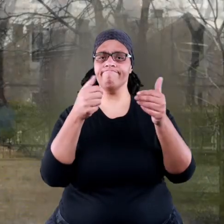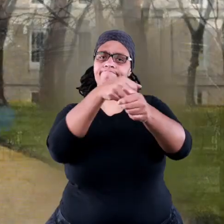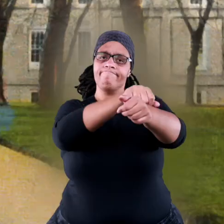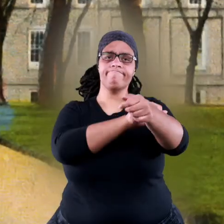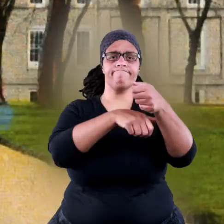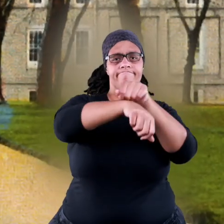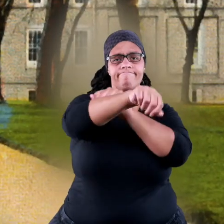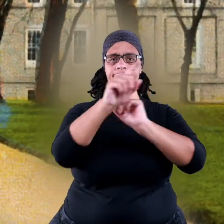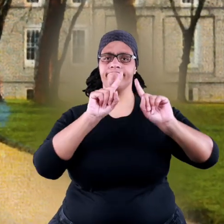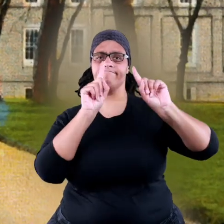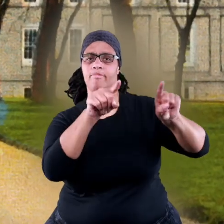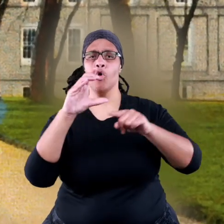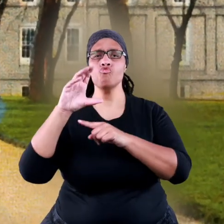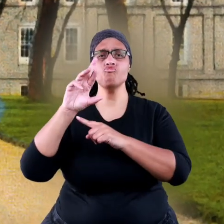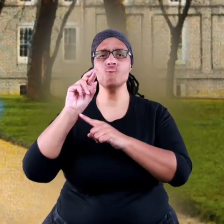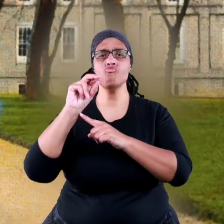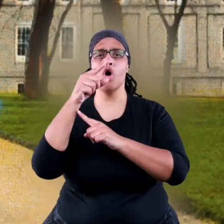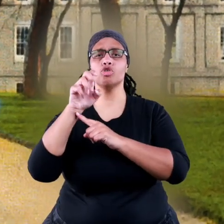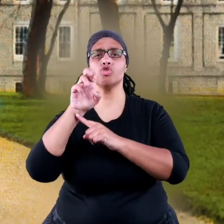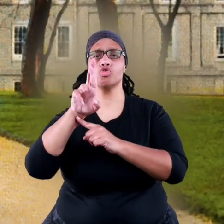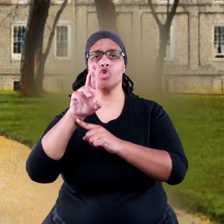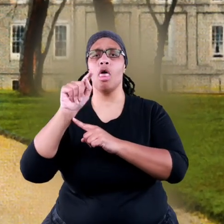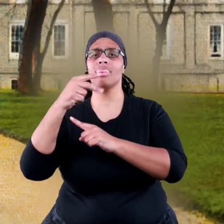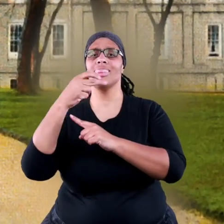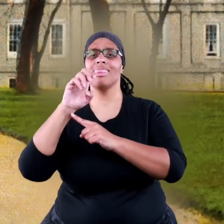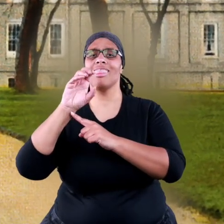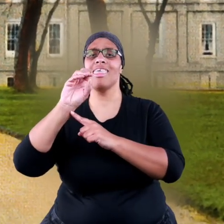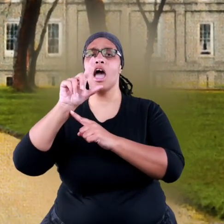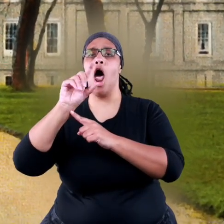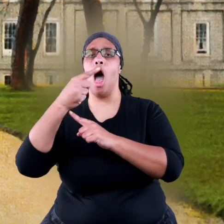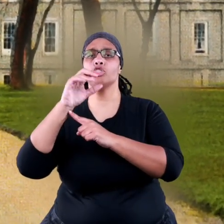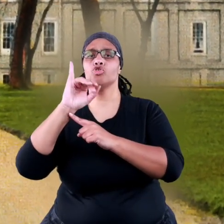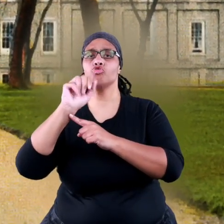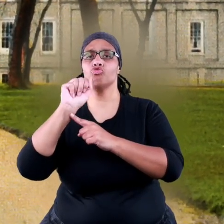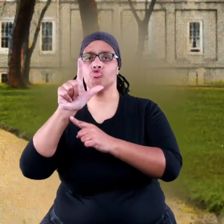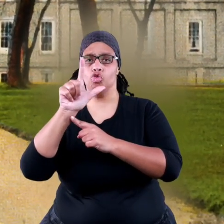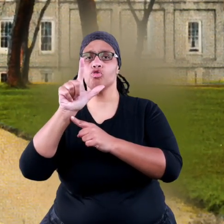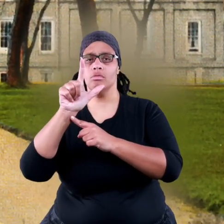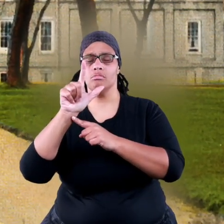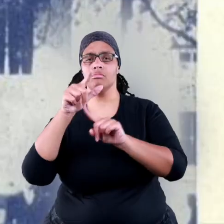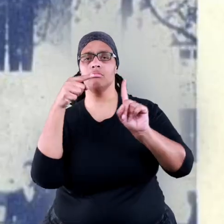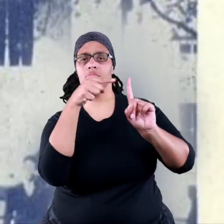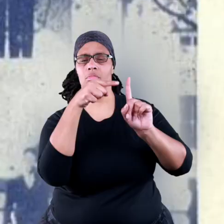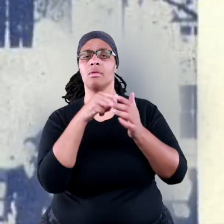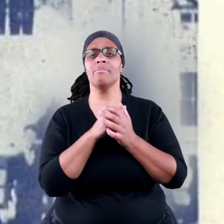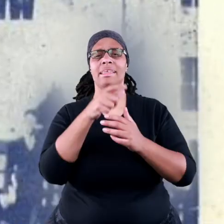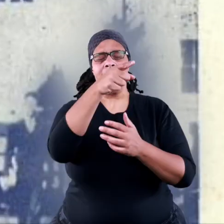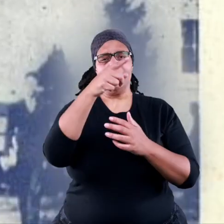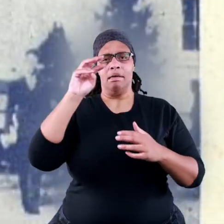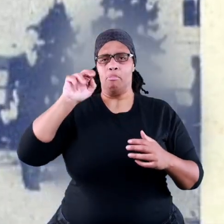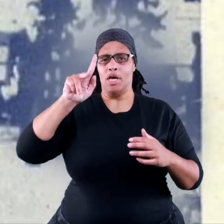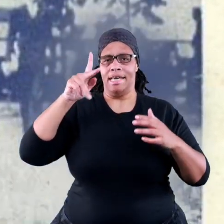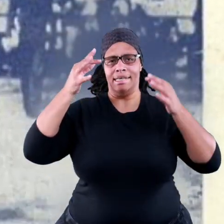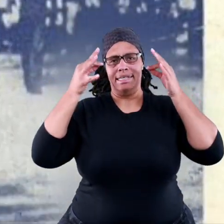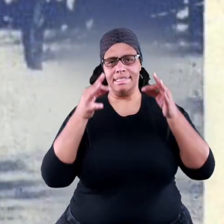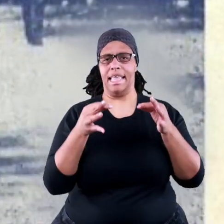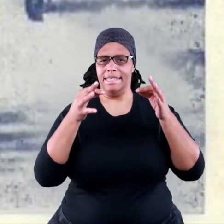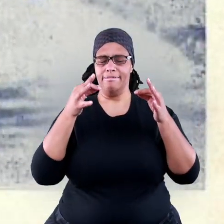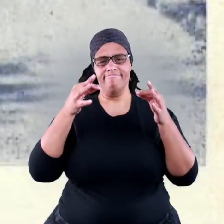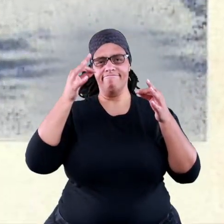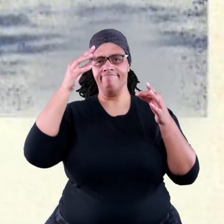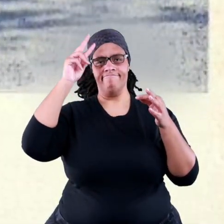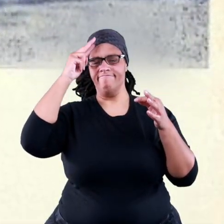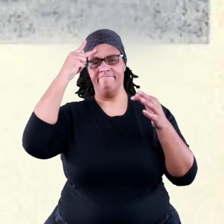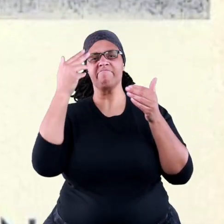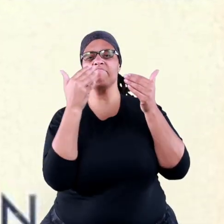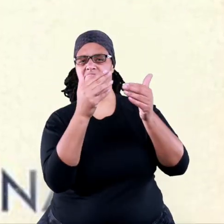Jr. decided to attend Crozer Theological Seminary in Pennsylvania. Yep, Martin changed his mind